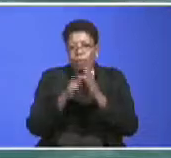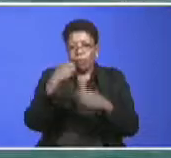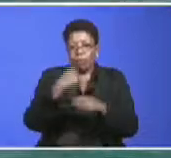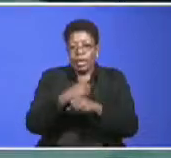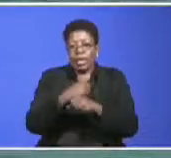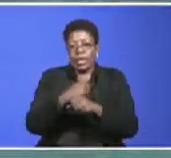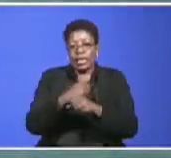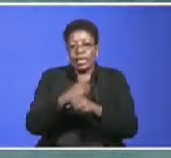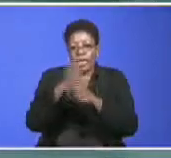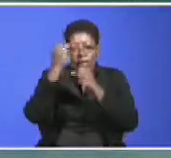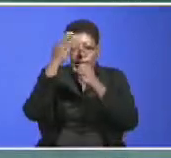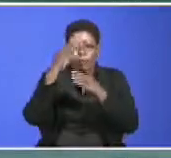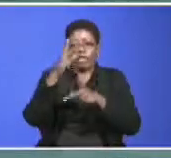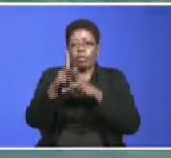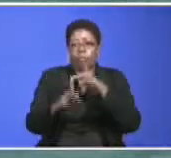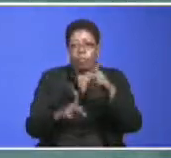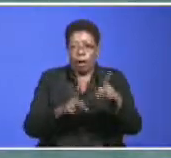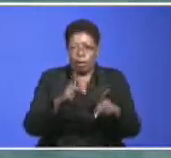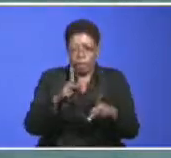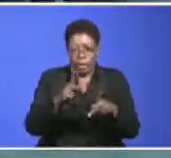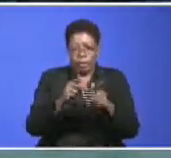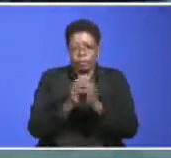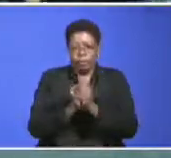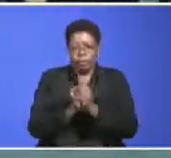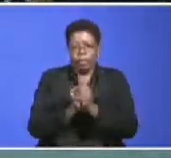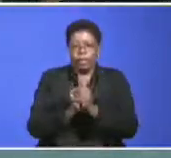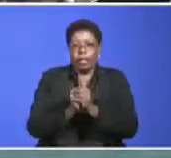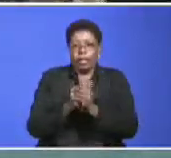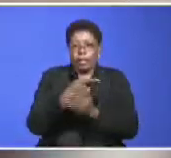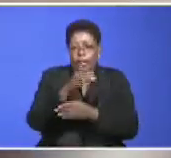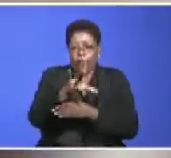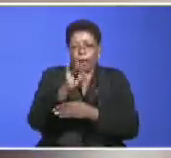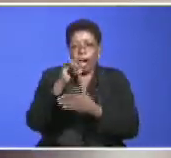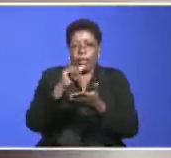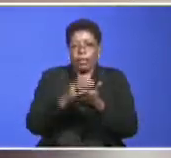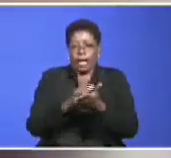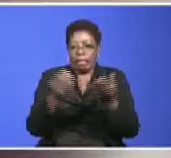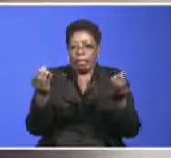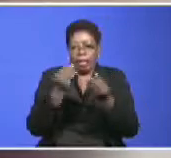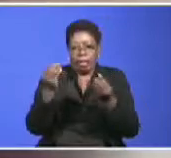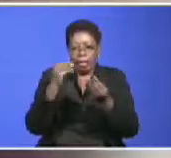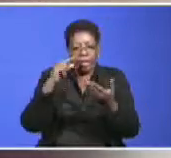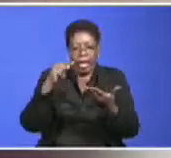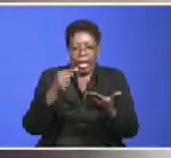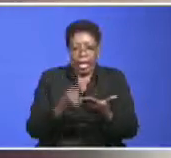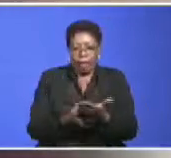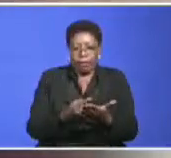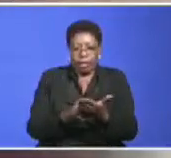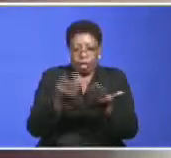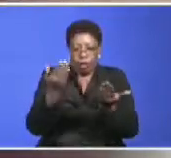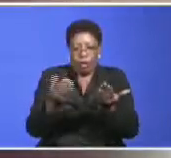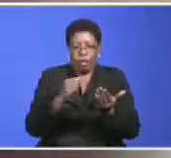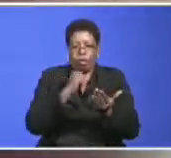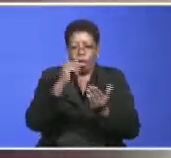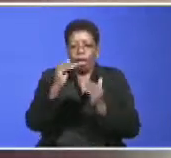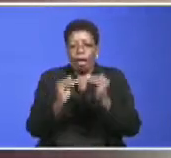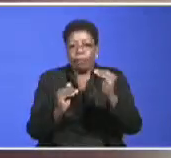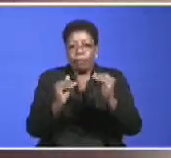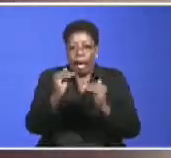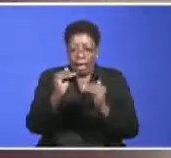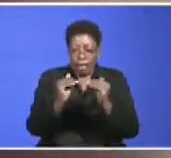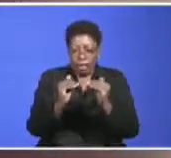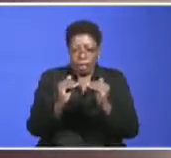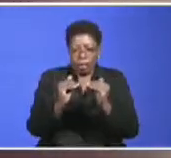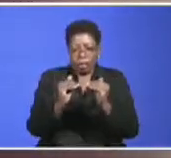in its final report into the incident. Further findings were that there was no evidence of a weight and balance for the aircraft and